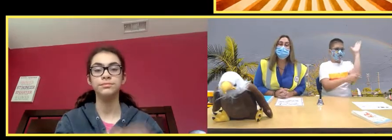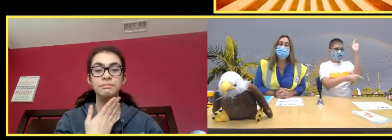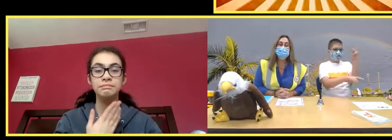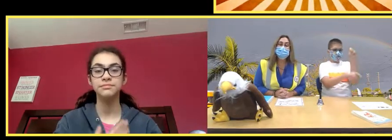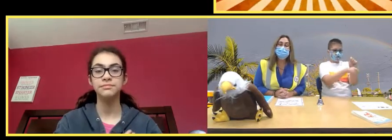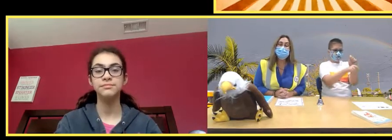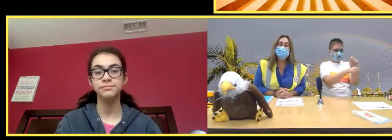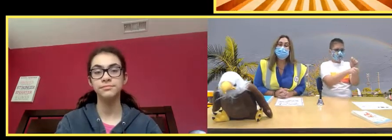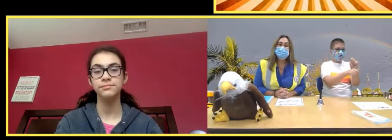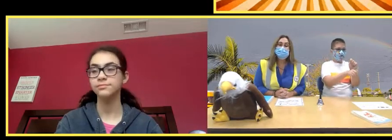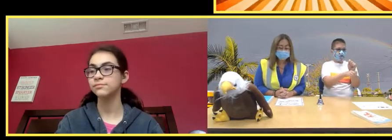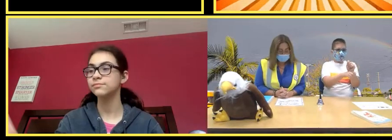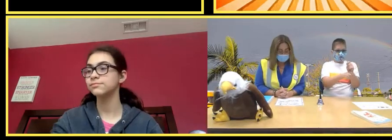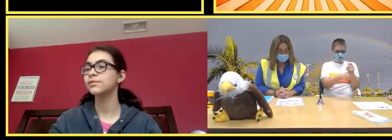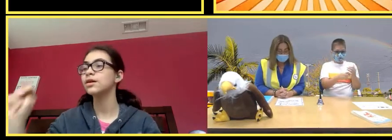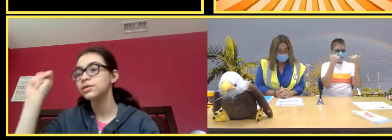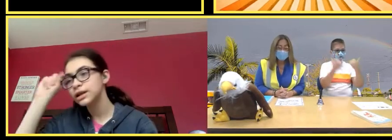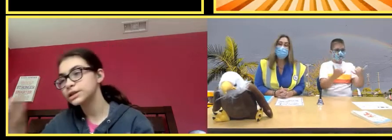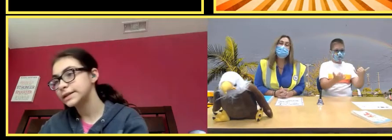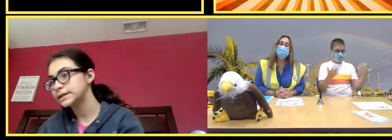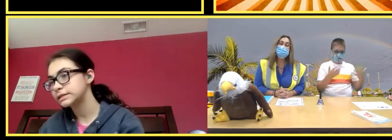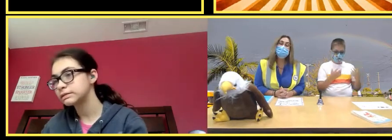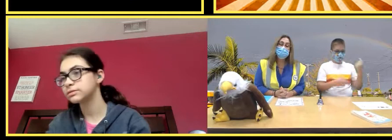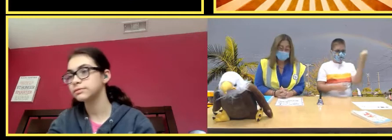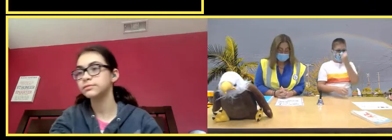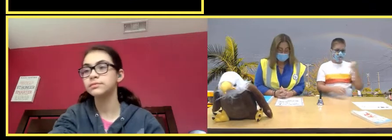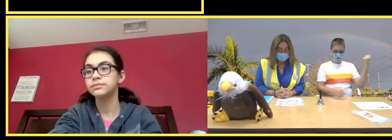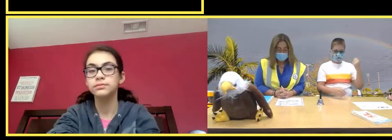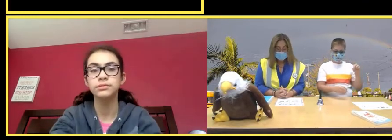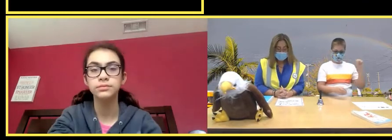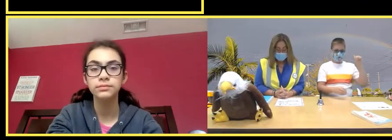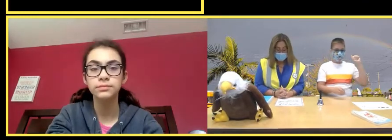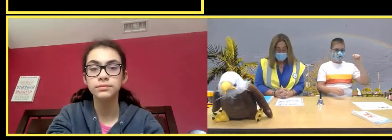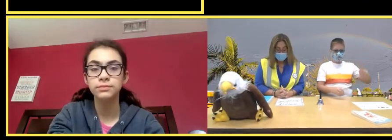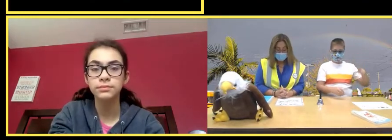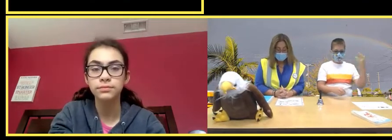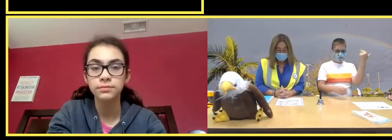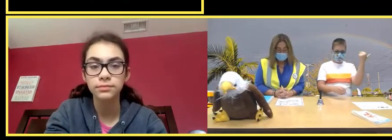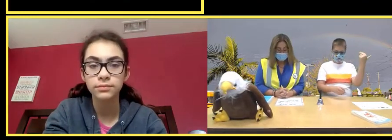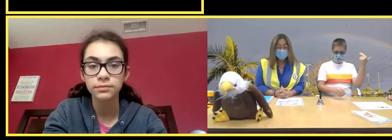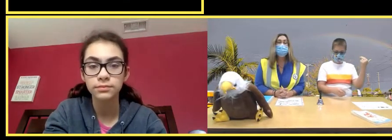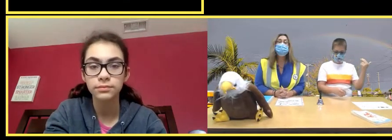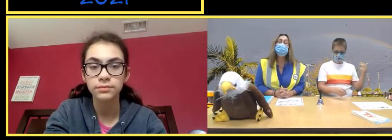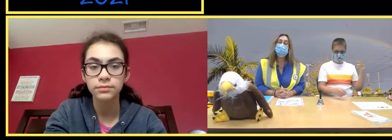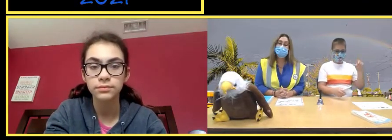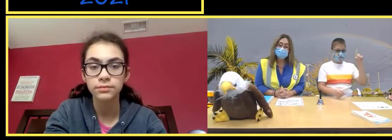morning, Raymond Temple. Today is Tuesday, April 13th,